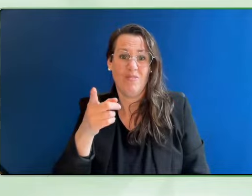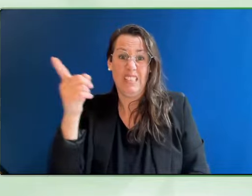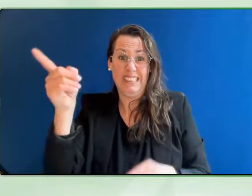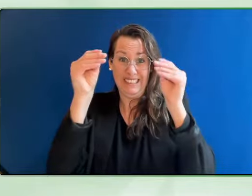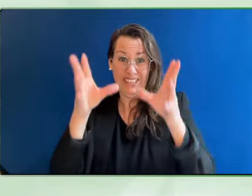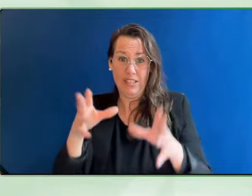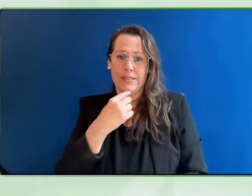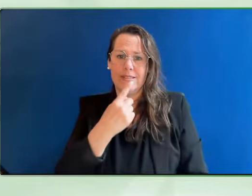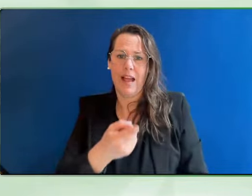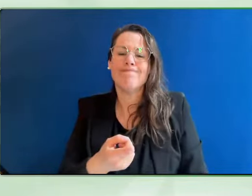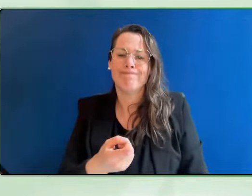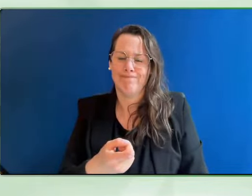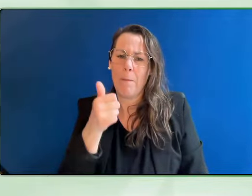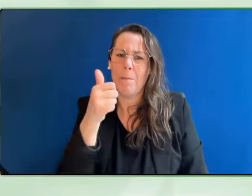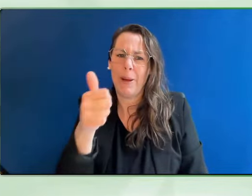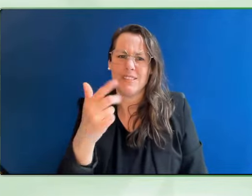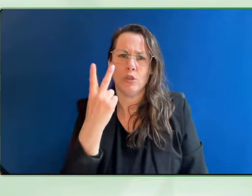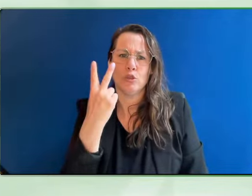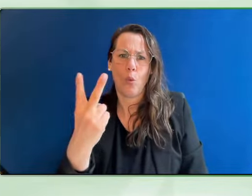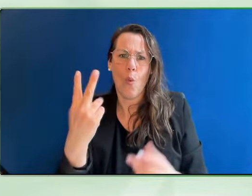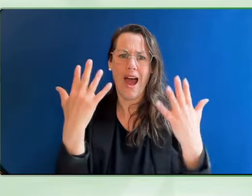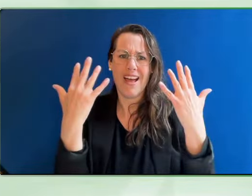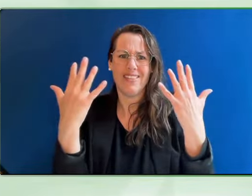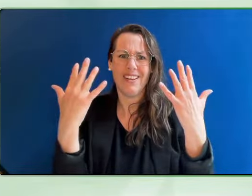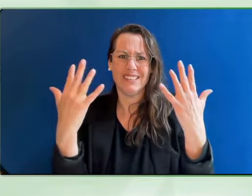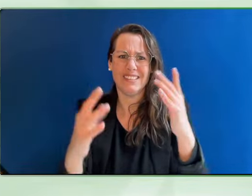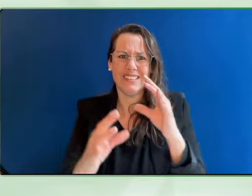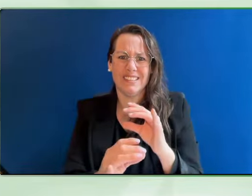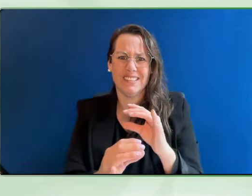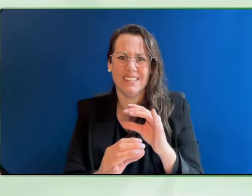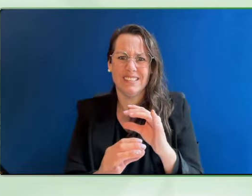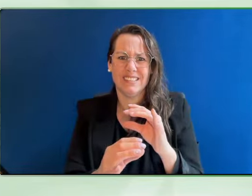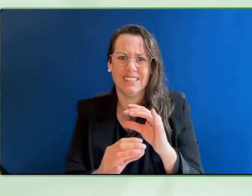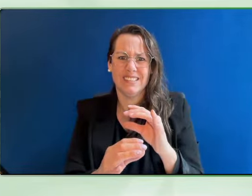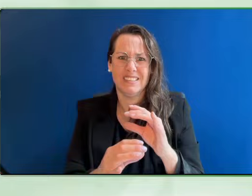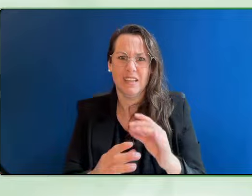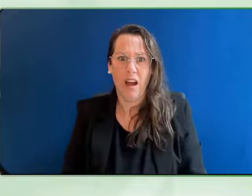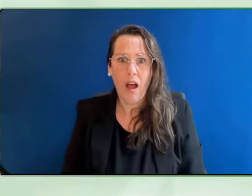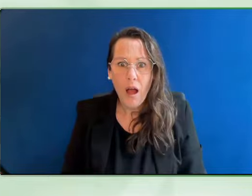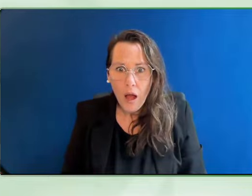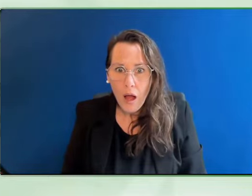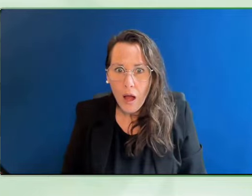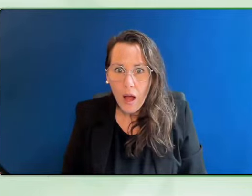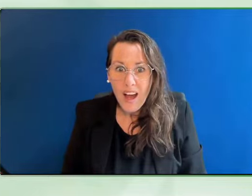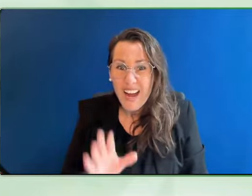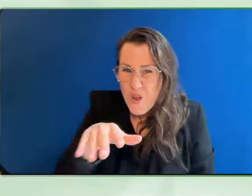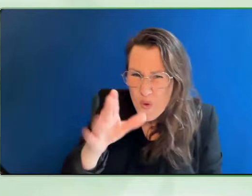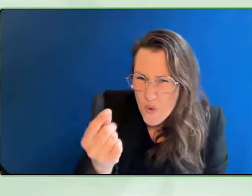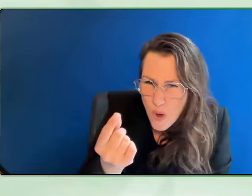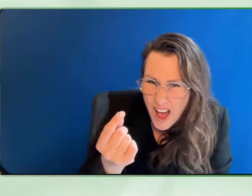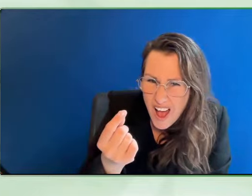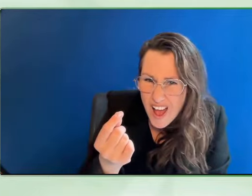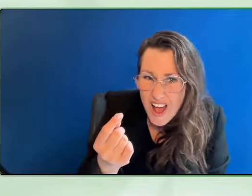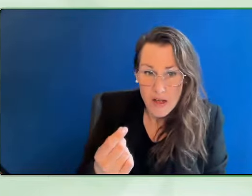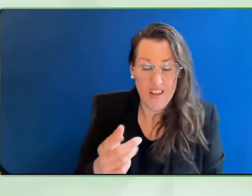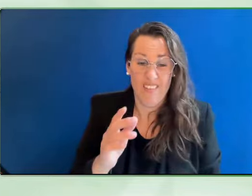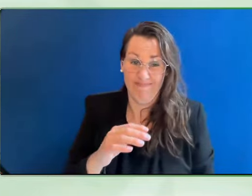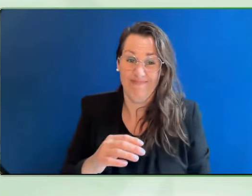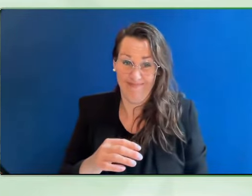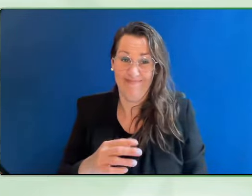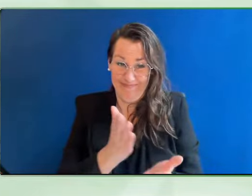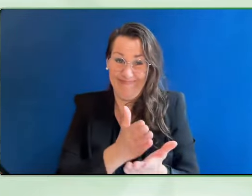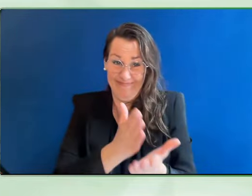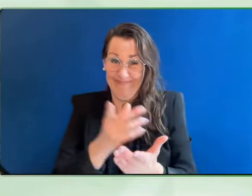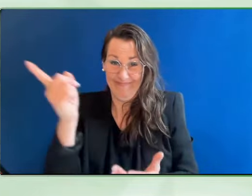think that having a certain kind of internal, I don't really give,